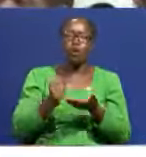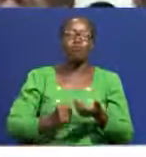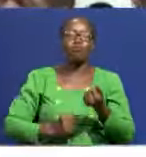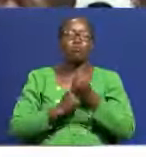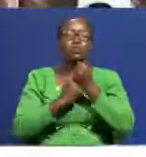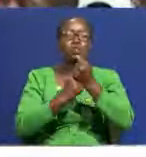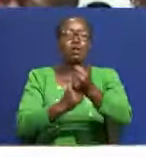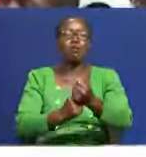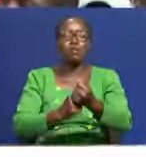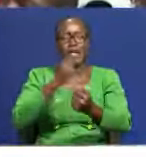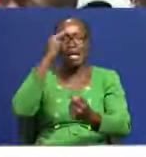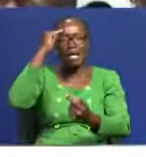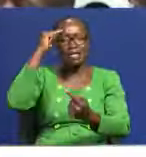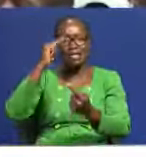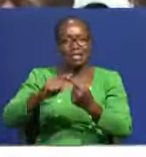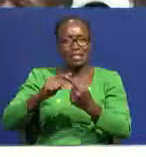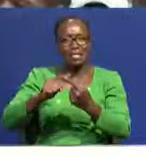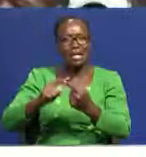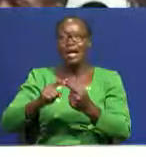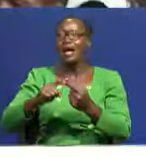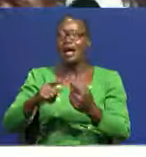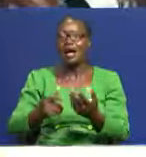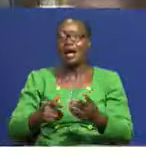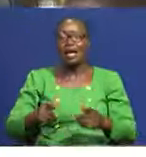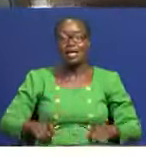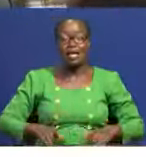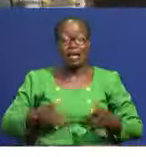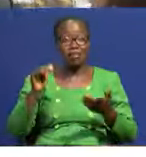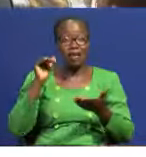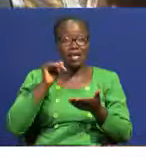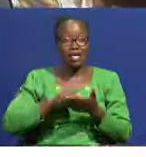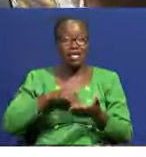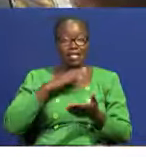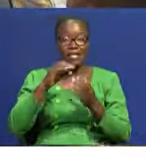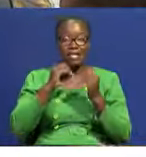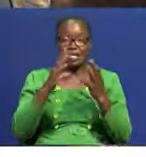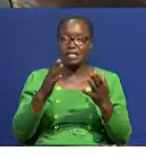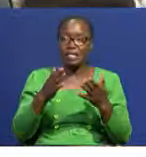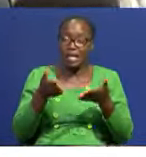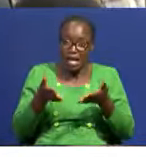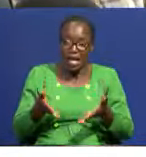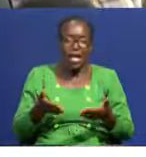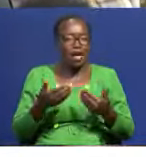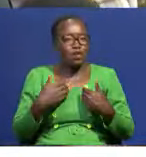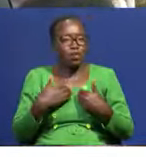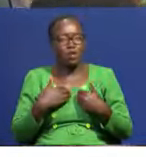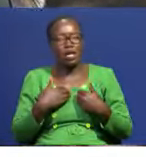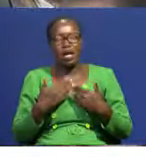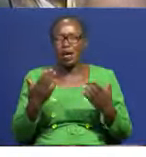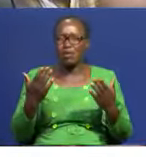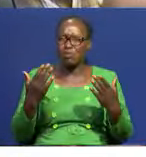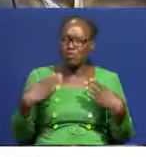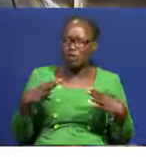kusaidia mpaka tuone ya kwamba hatupotezi maisha. Your Excellency, tuko na watu